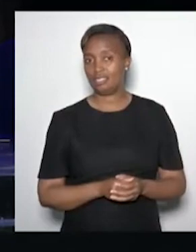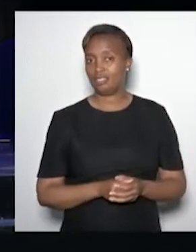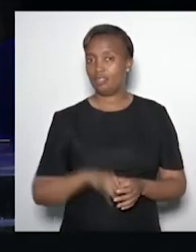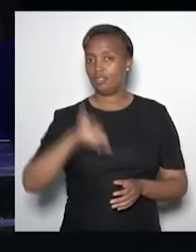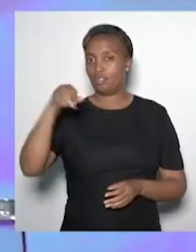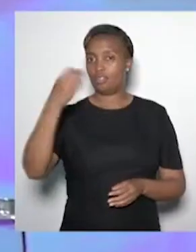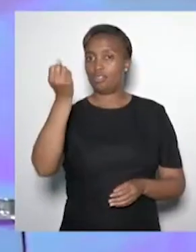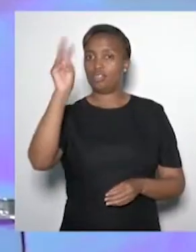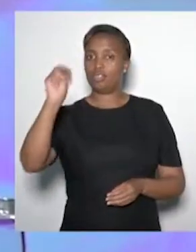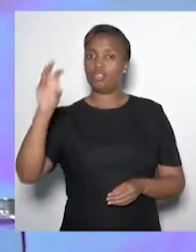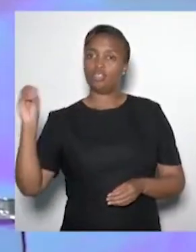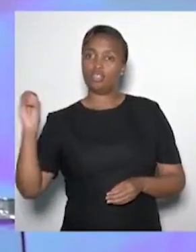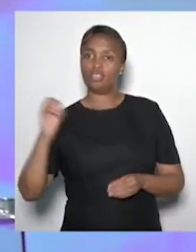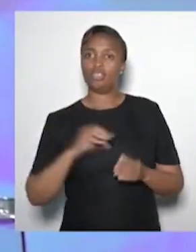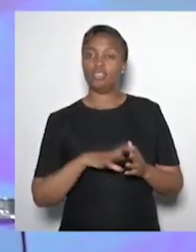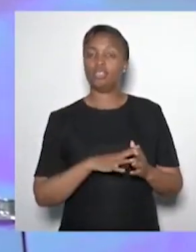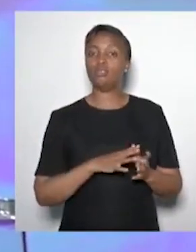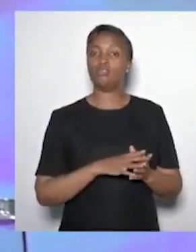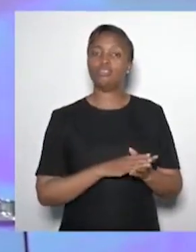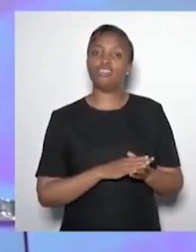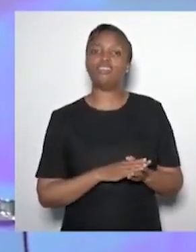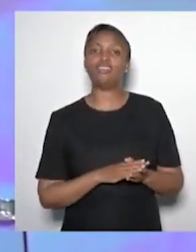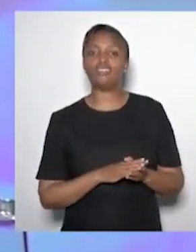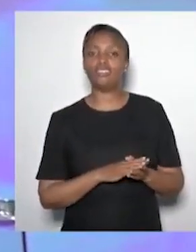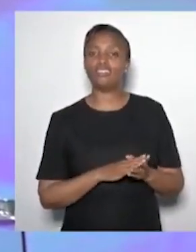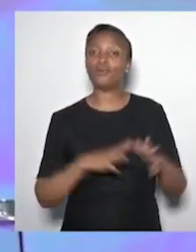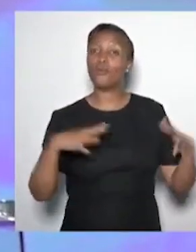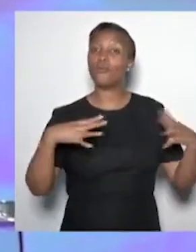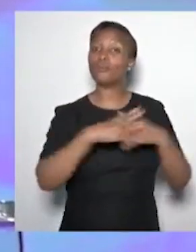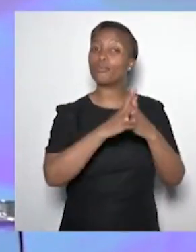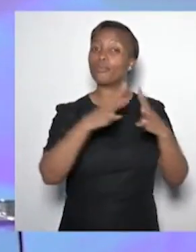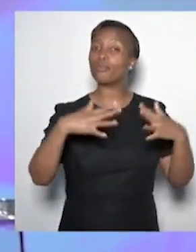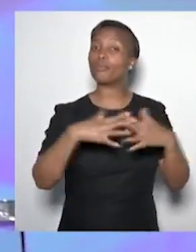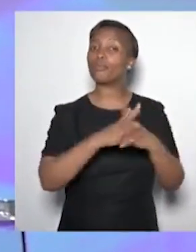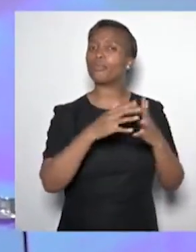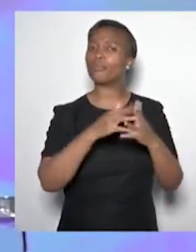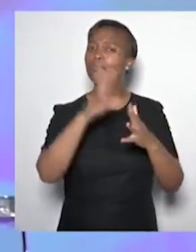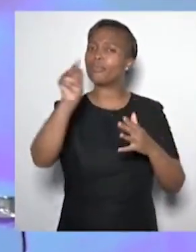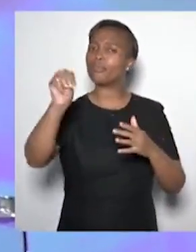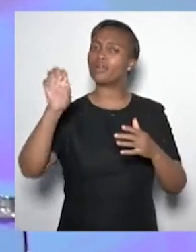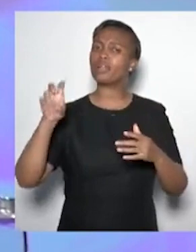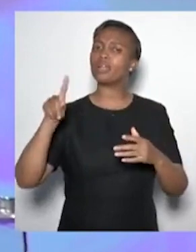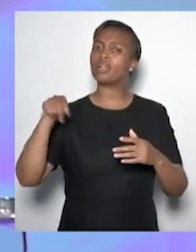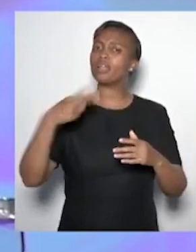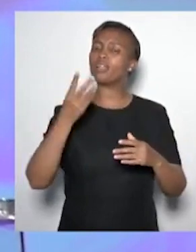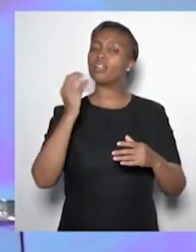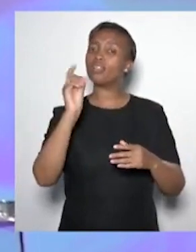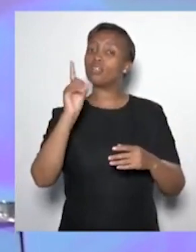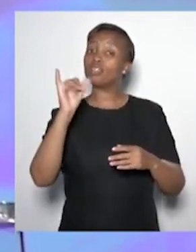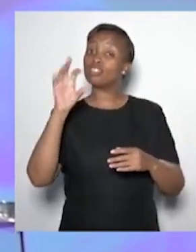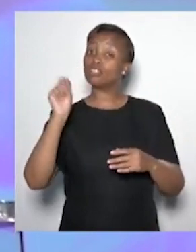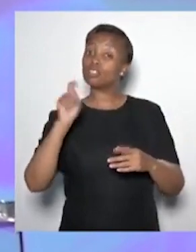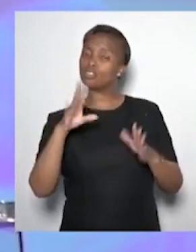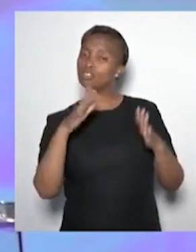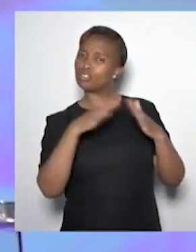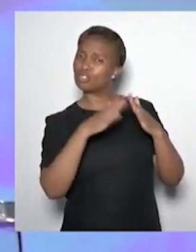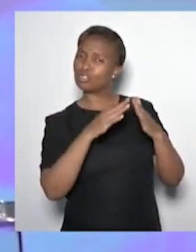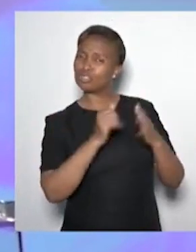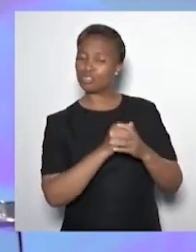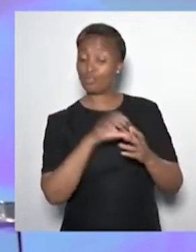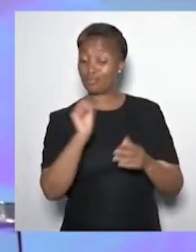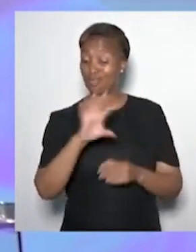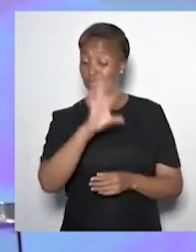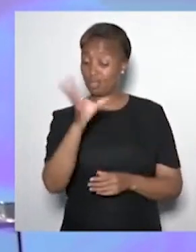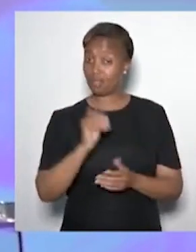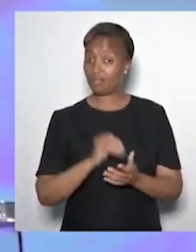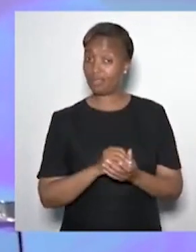Sono was integrated Hubu Dodana in the Presbyterian Church, yes, Southern